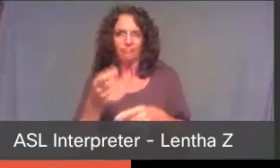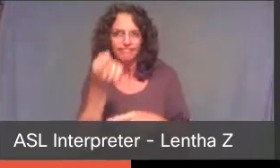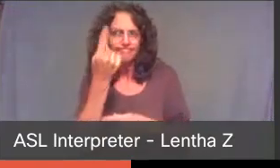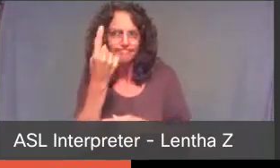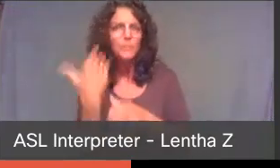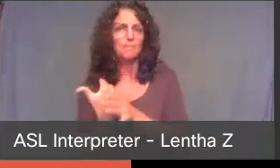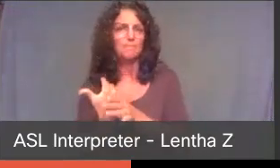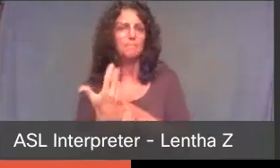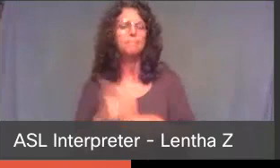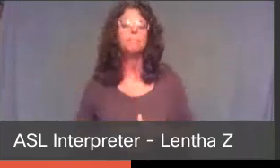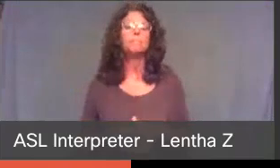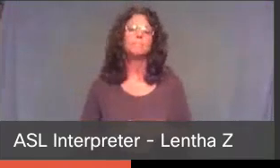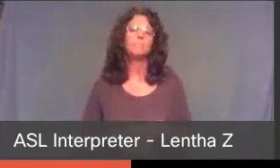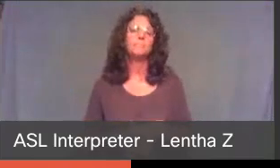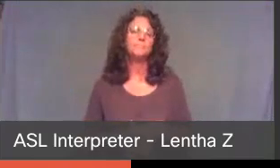So